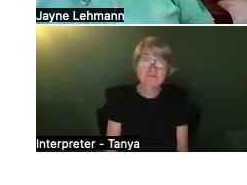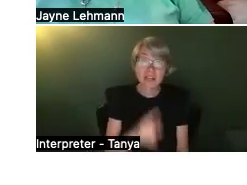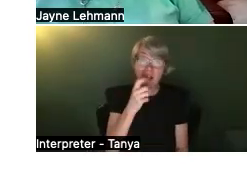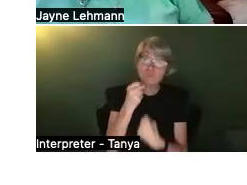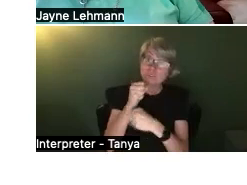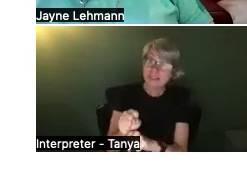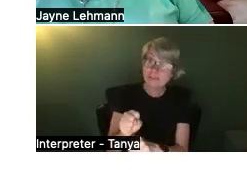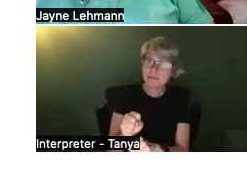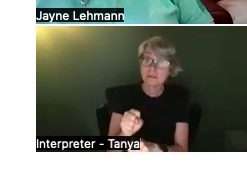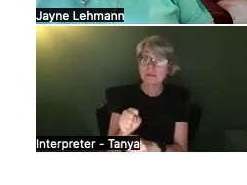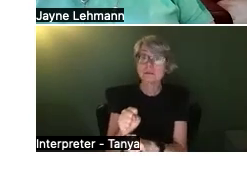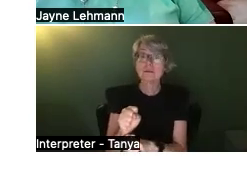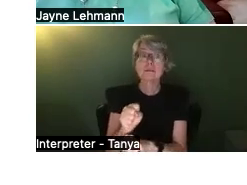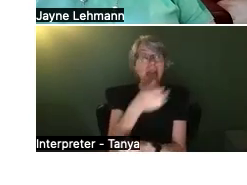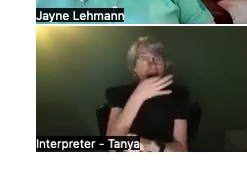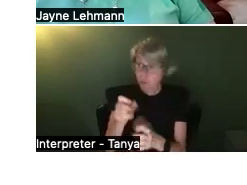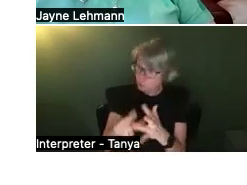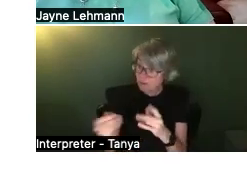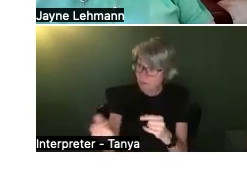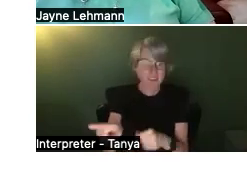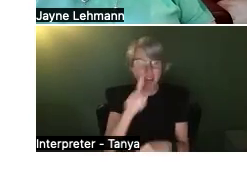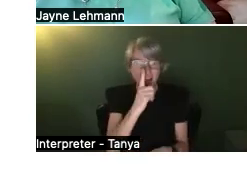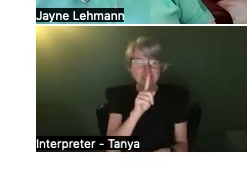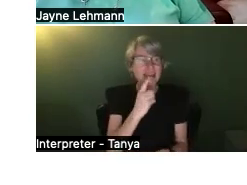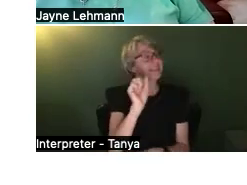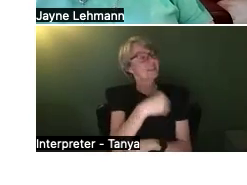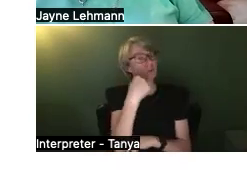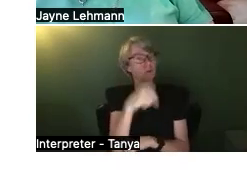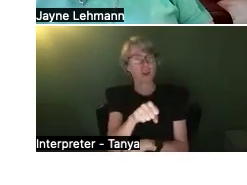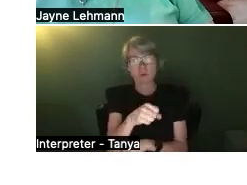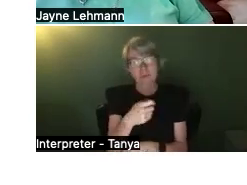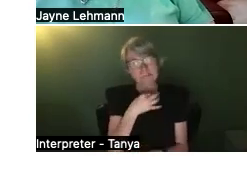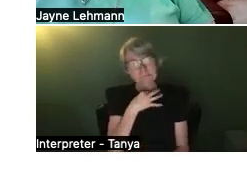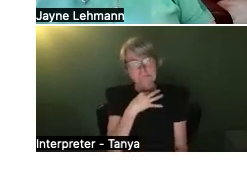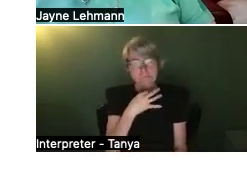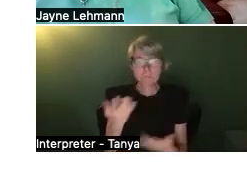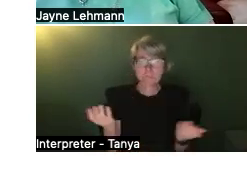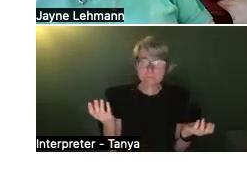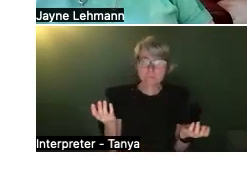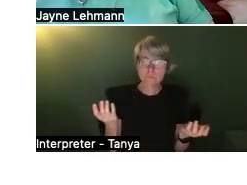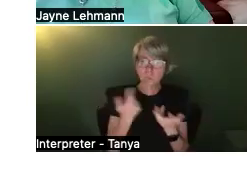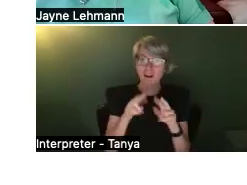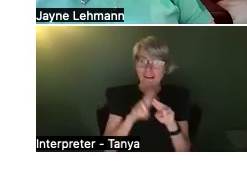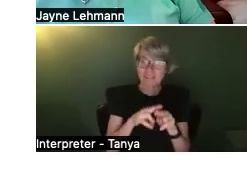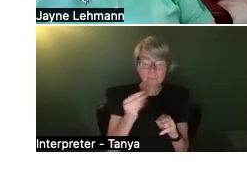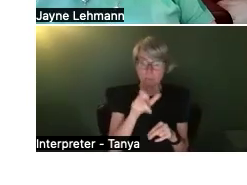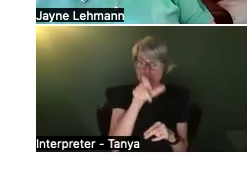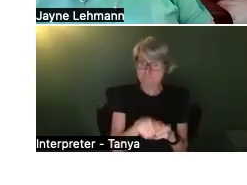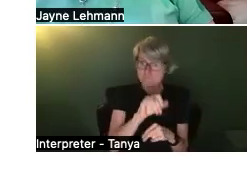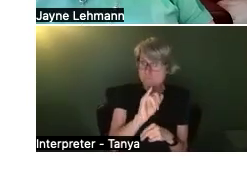give approval for anything. And she was very vulnerable if someone did something to